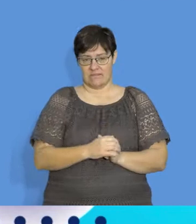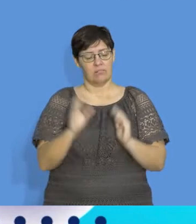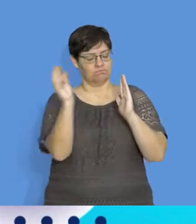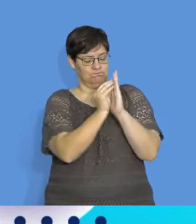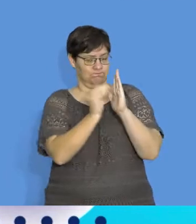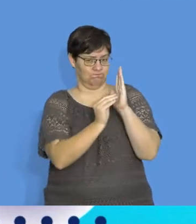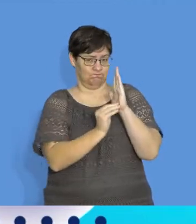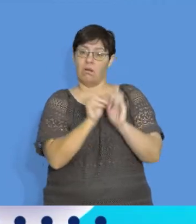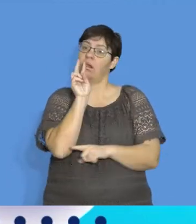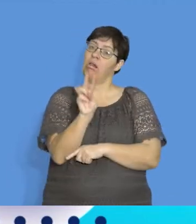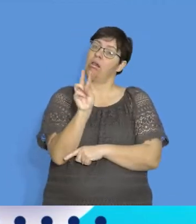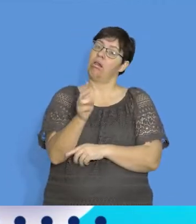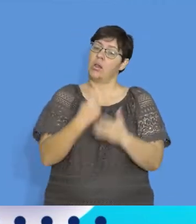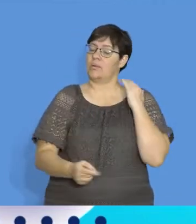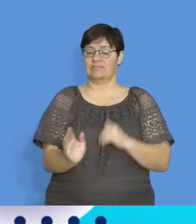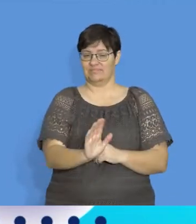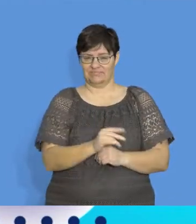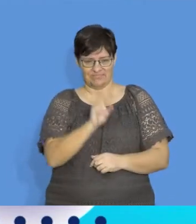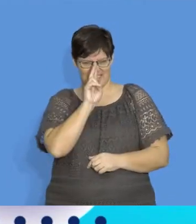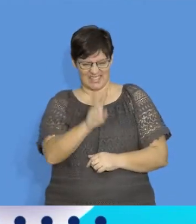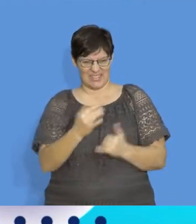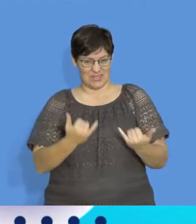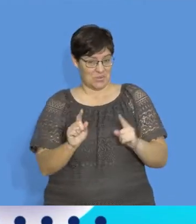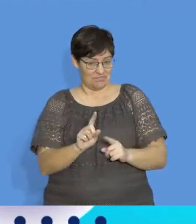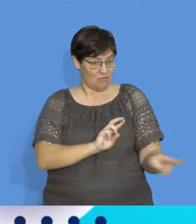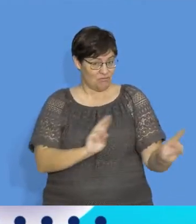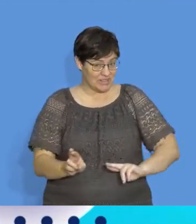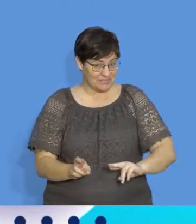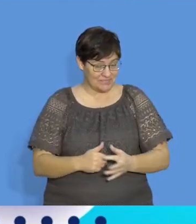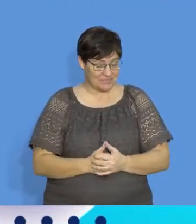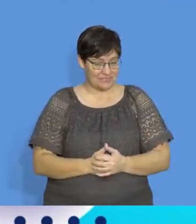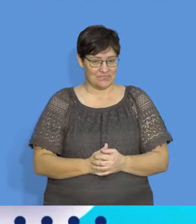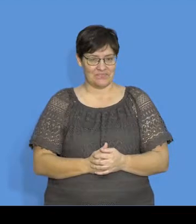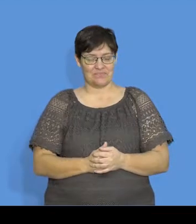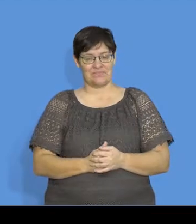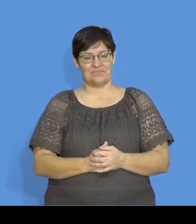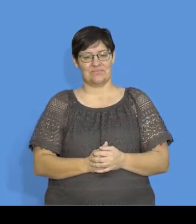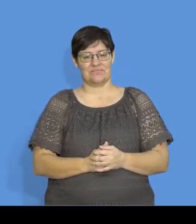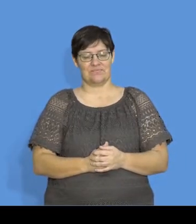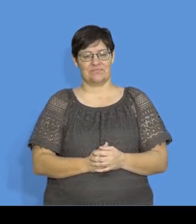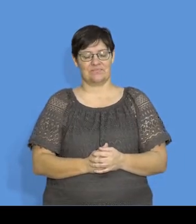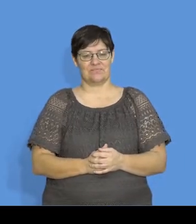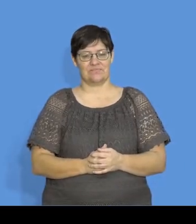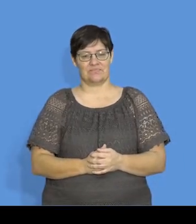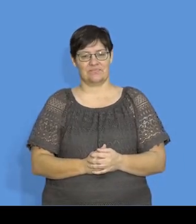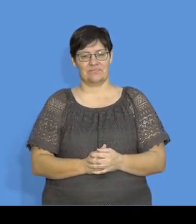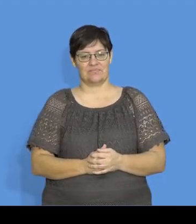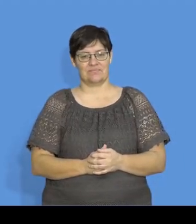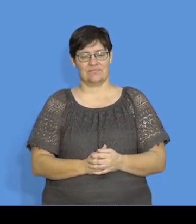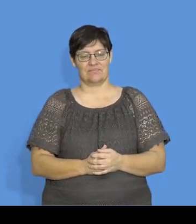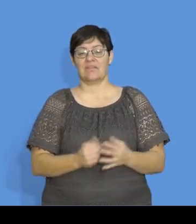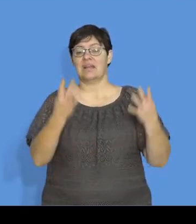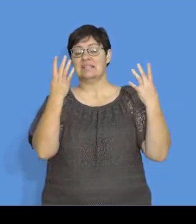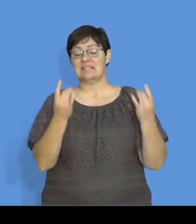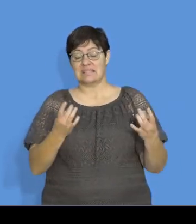observing only. Let's see what we have today. Hope you're ready. Now, under